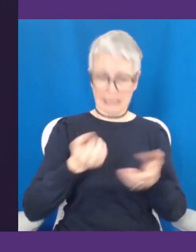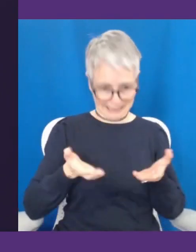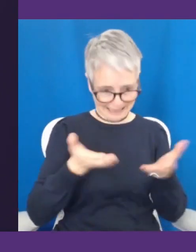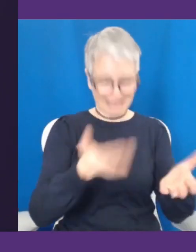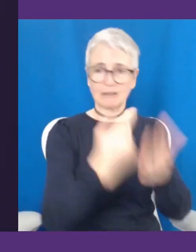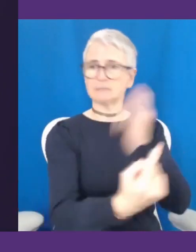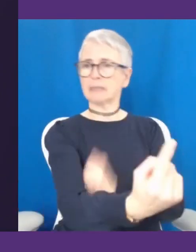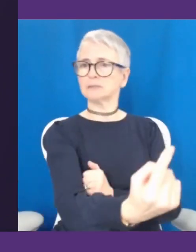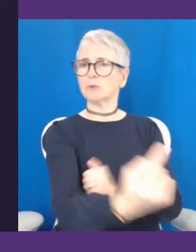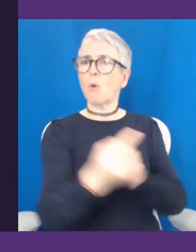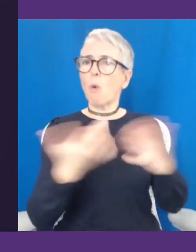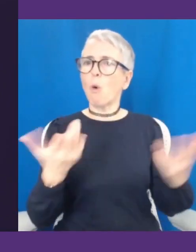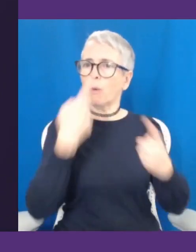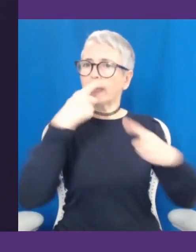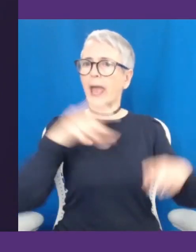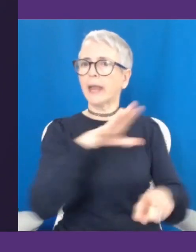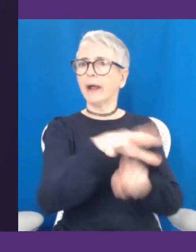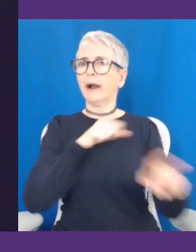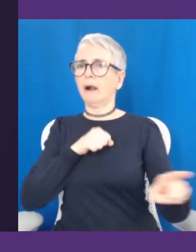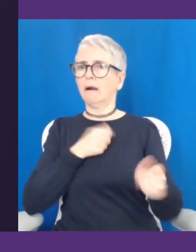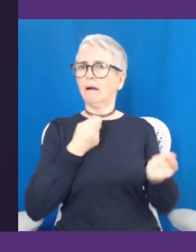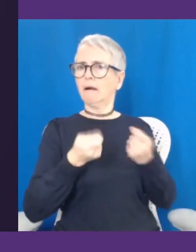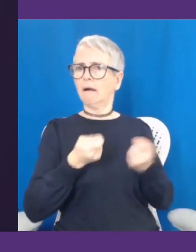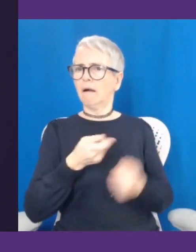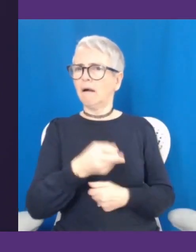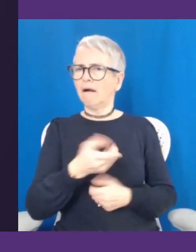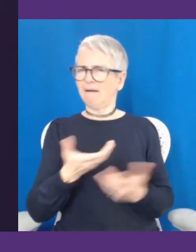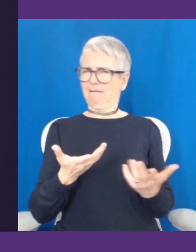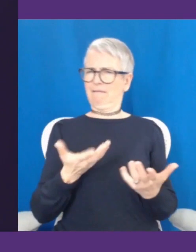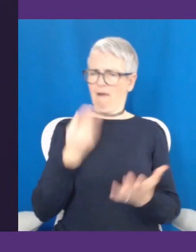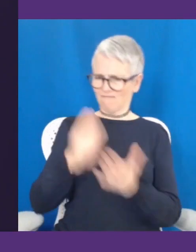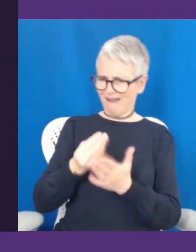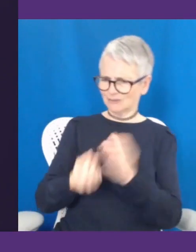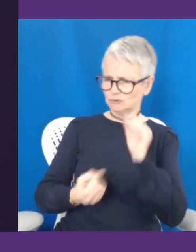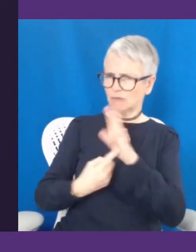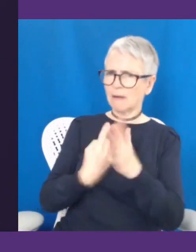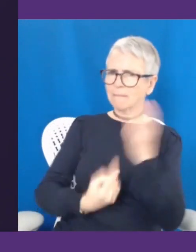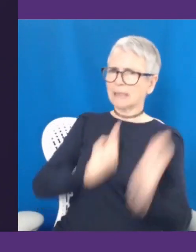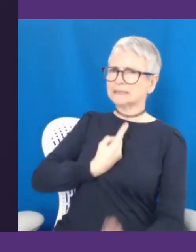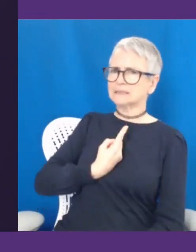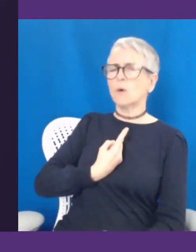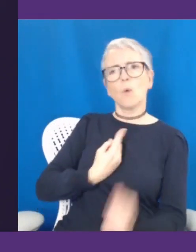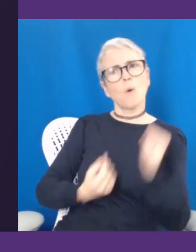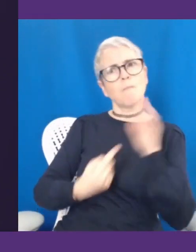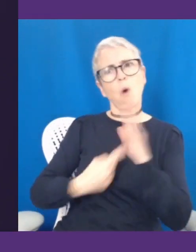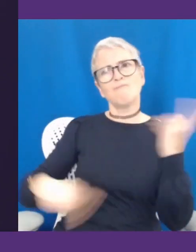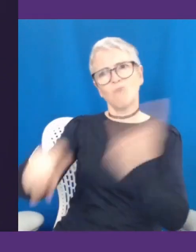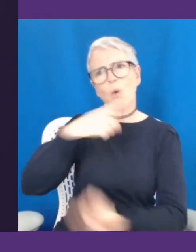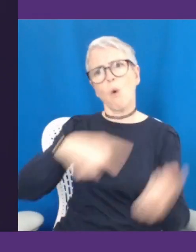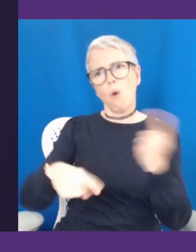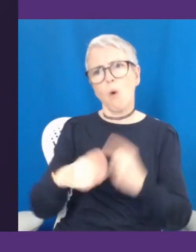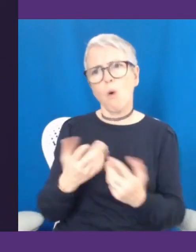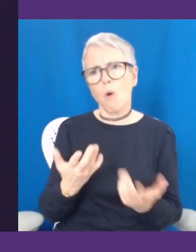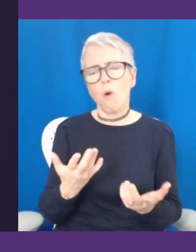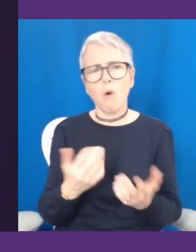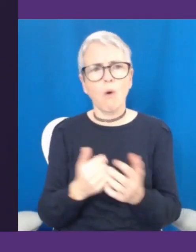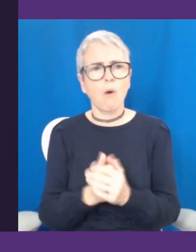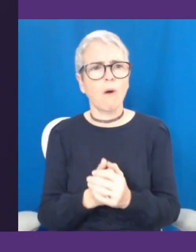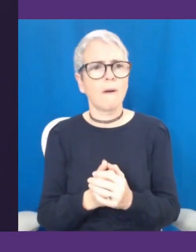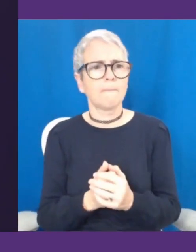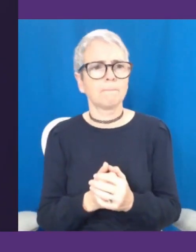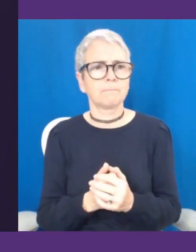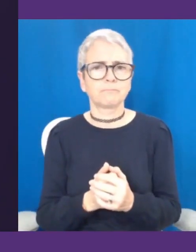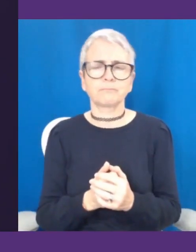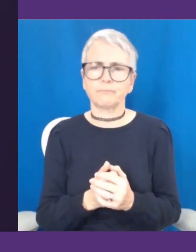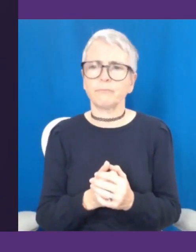individual. And that's really important. Financial independence lends so much to everybody else. As an organization, we've got a very bold and simple